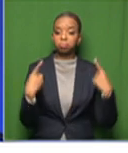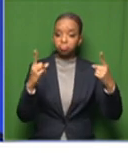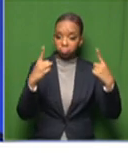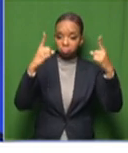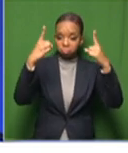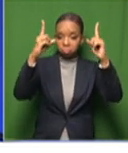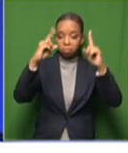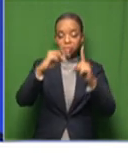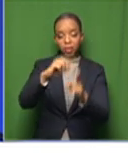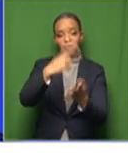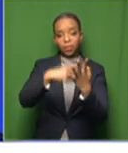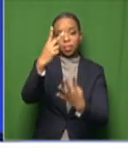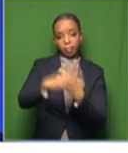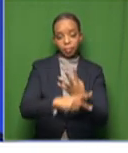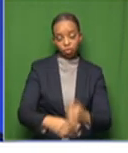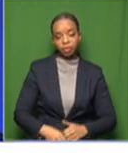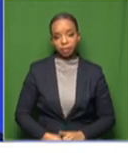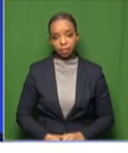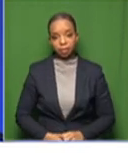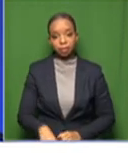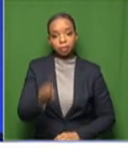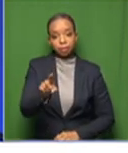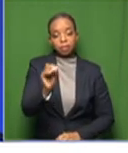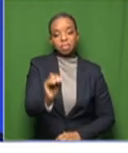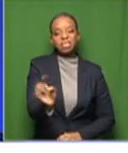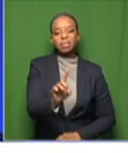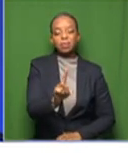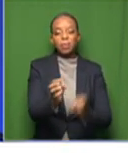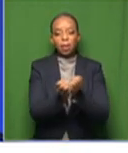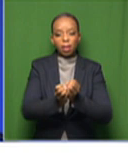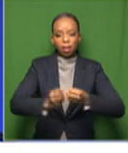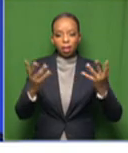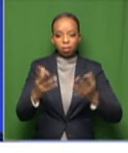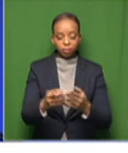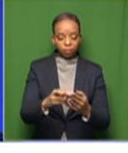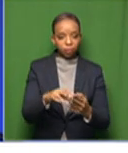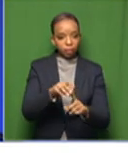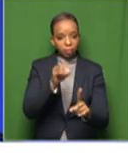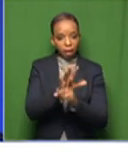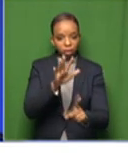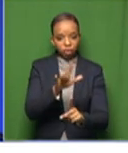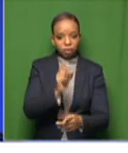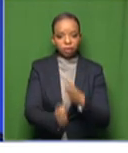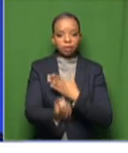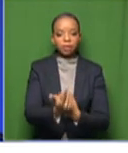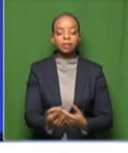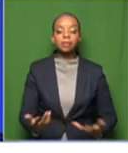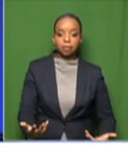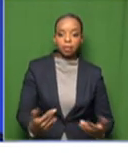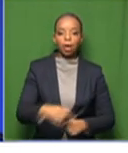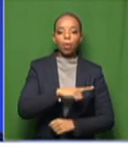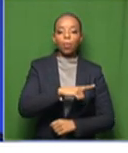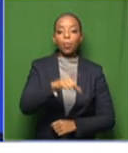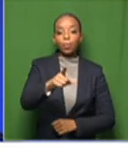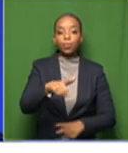project, which has got quite a lot of implications, because as you have heard,